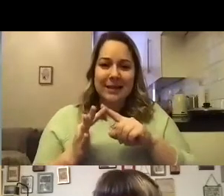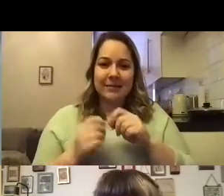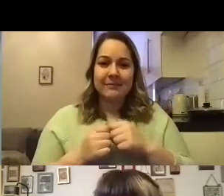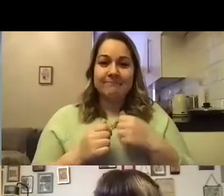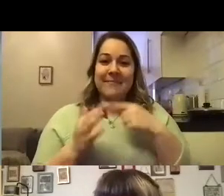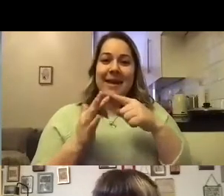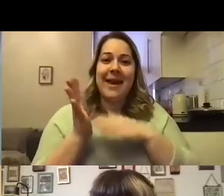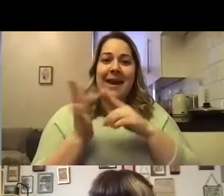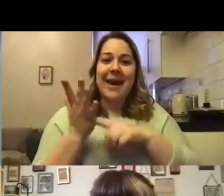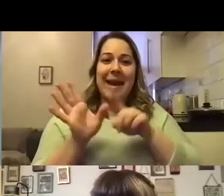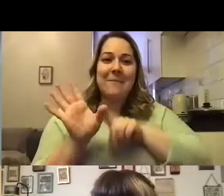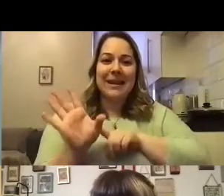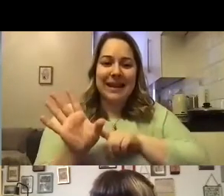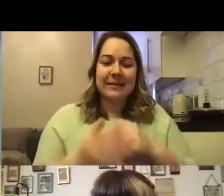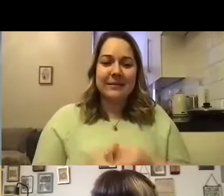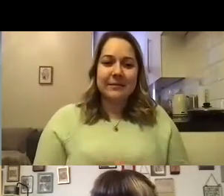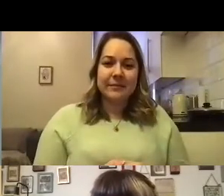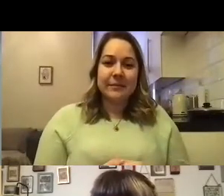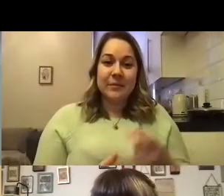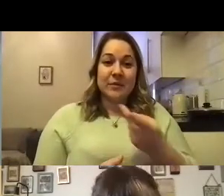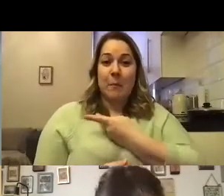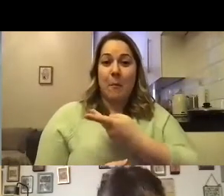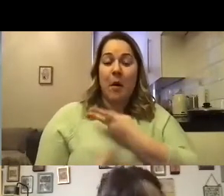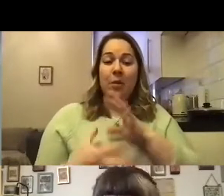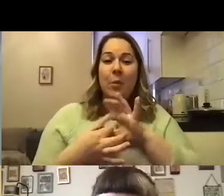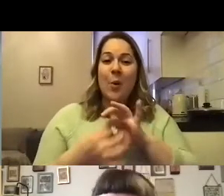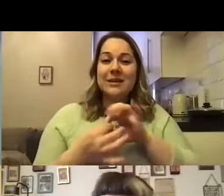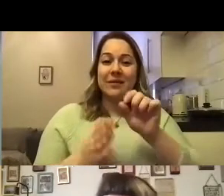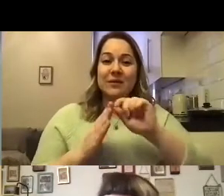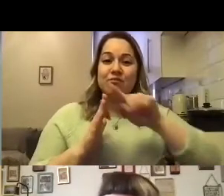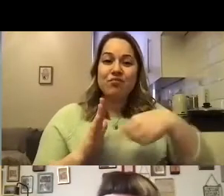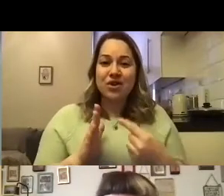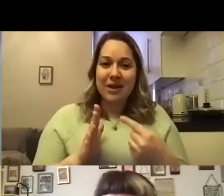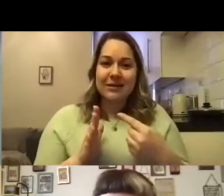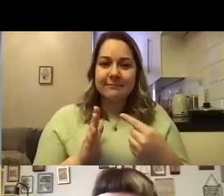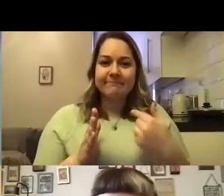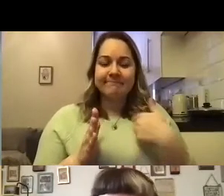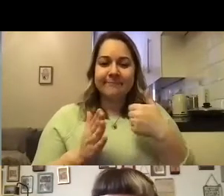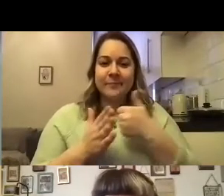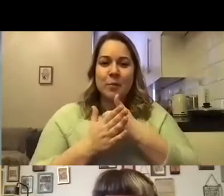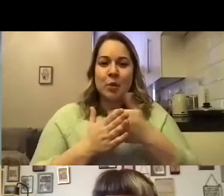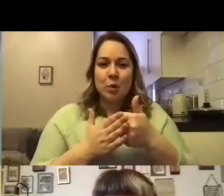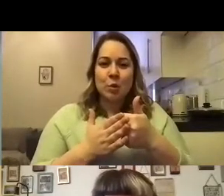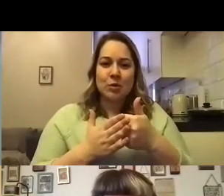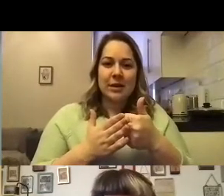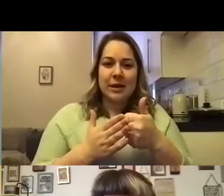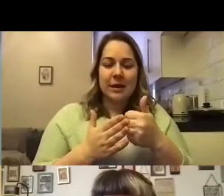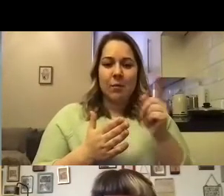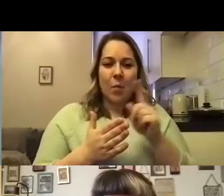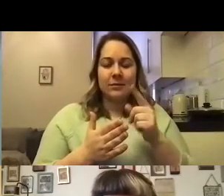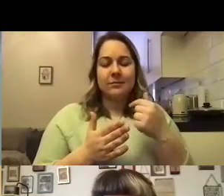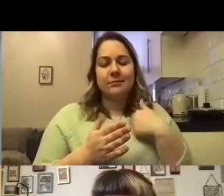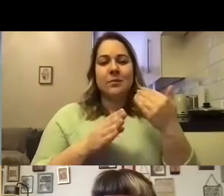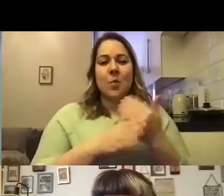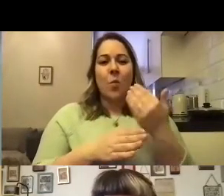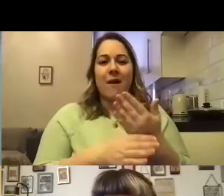Emily. So we work together on this project. I'm usually sort of on the other side of this kind of thing. I also work for a venue and